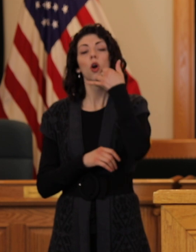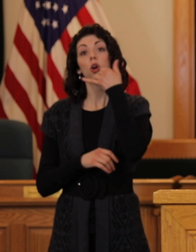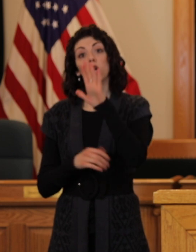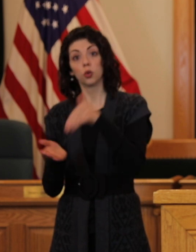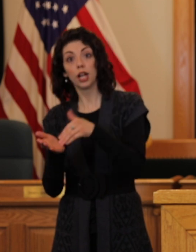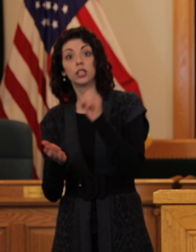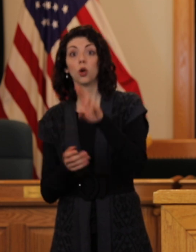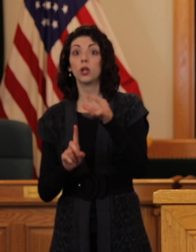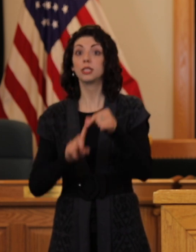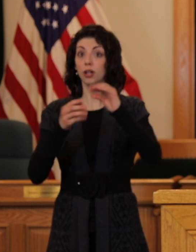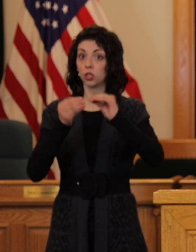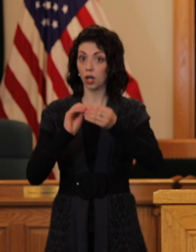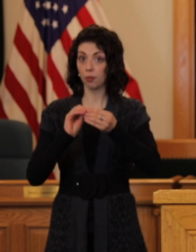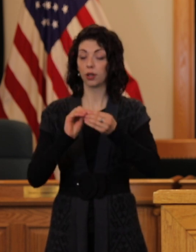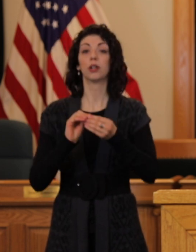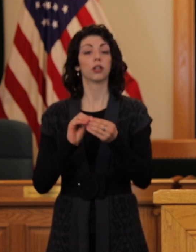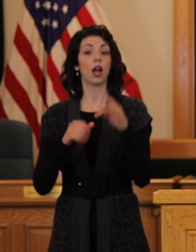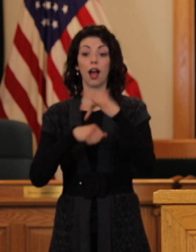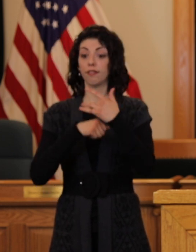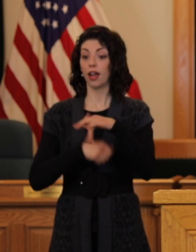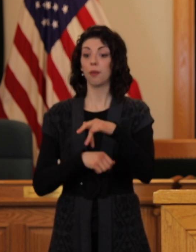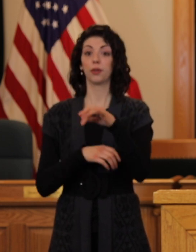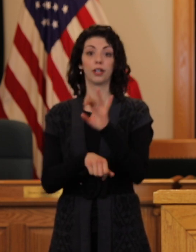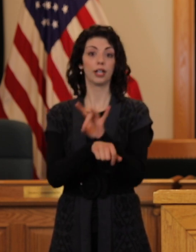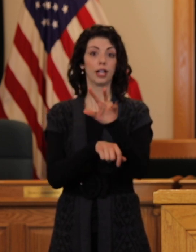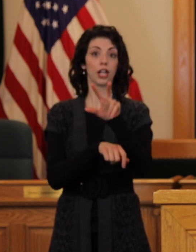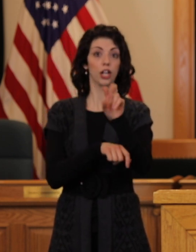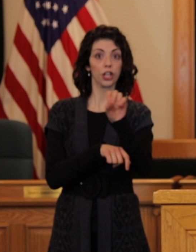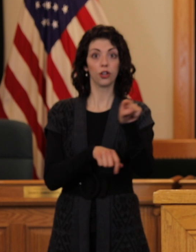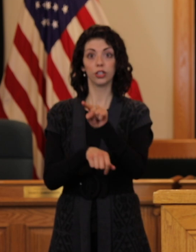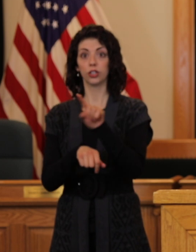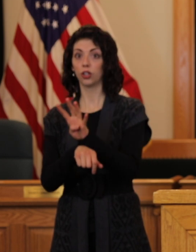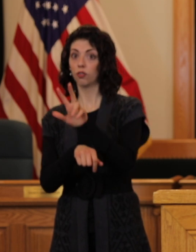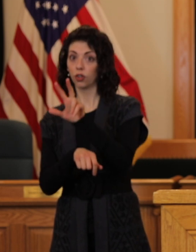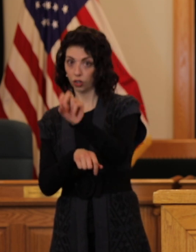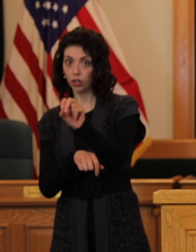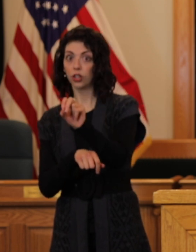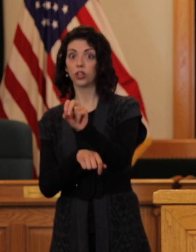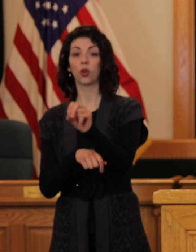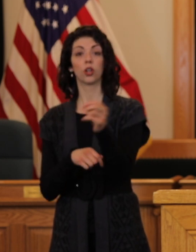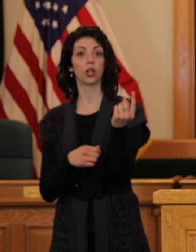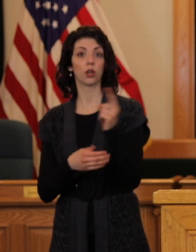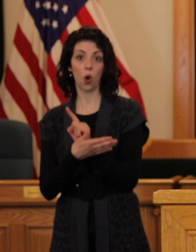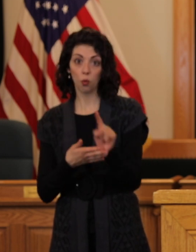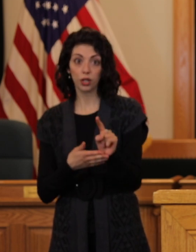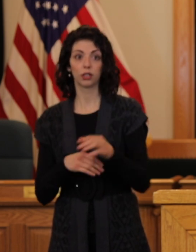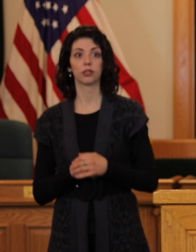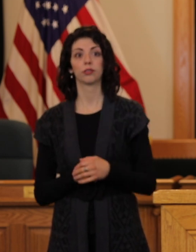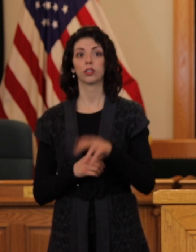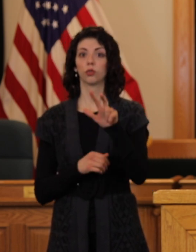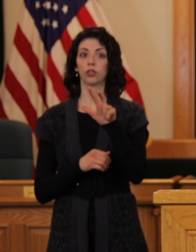COVID-19 hotline. The hotline is staffed from 8:30 a.m. to 4 p.m. 7 days a week. The number is